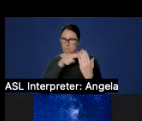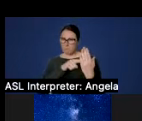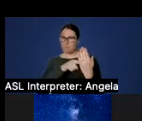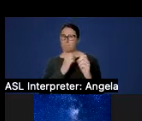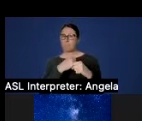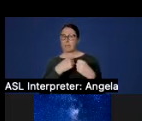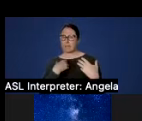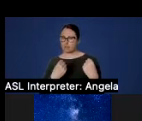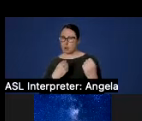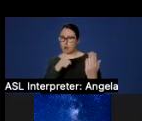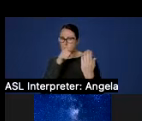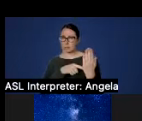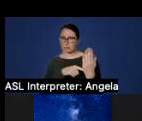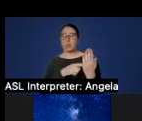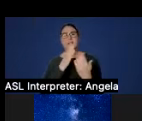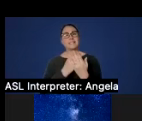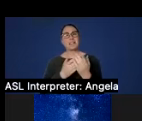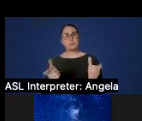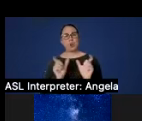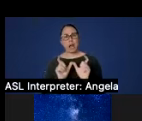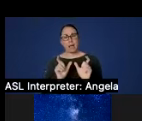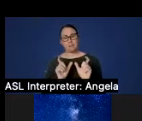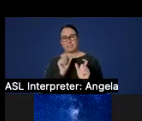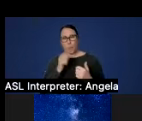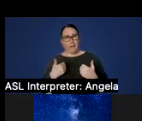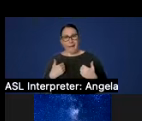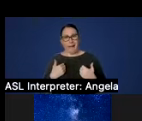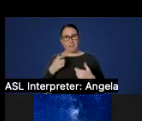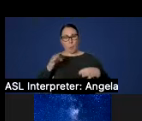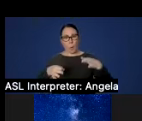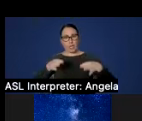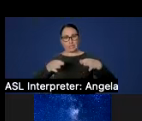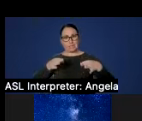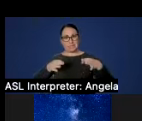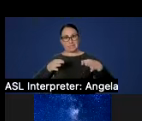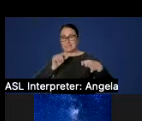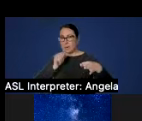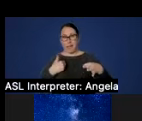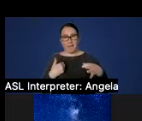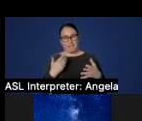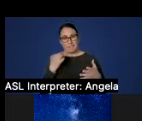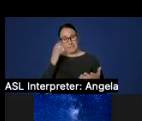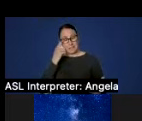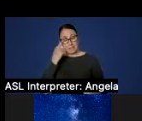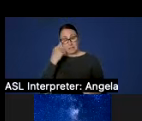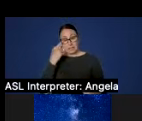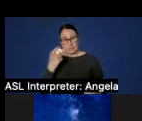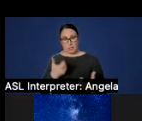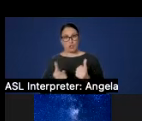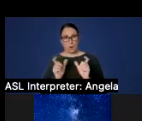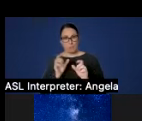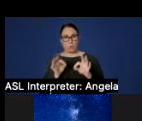Some tribes lack the infrastructure of tribal courts. So can we even take on all of that? And